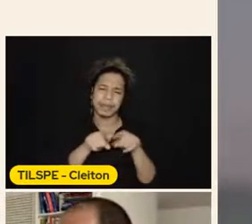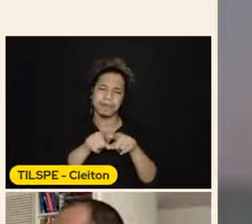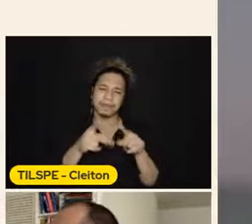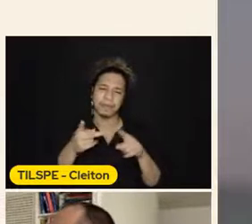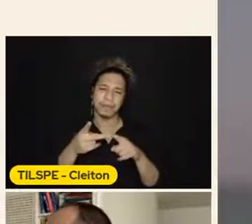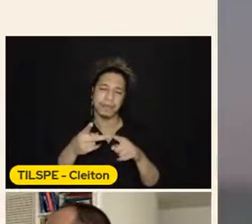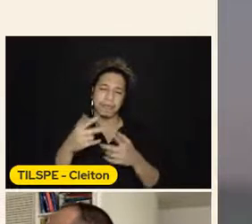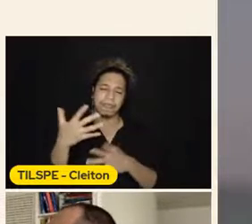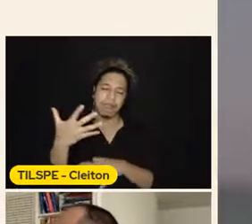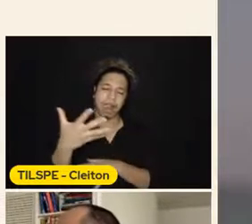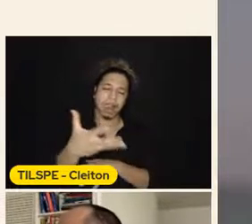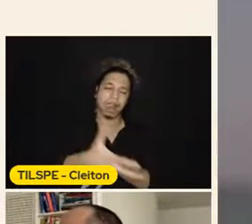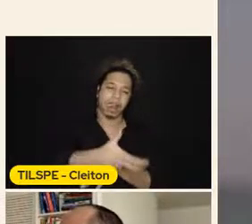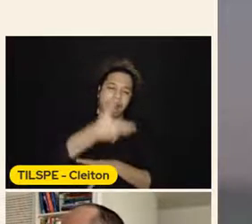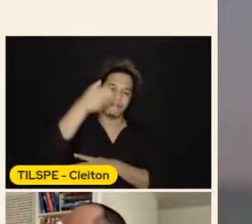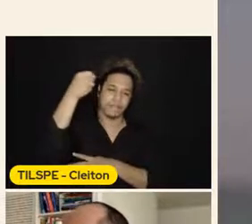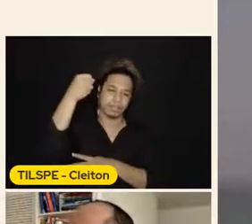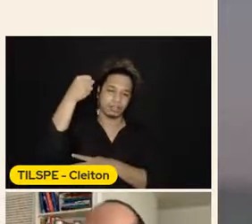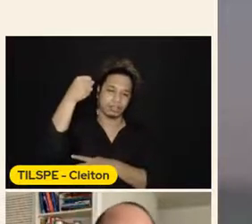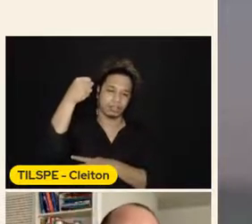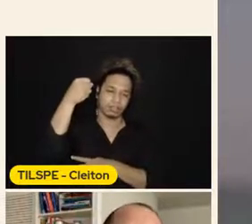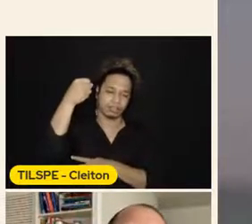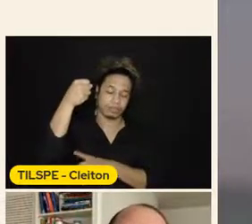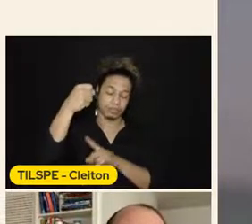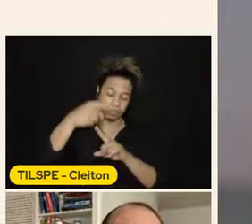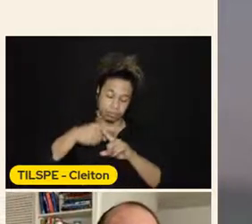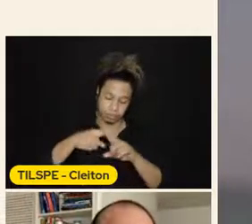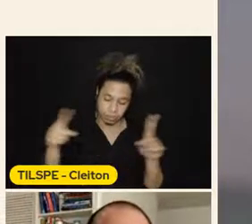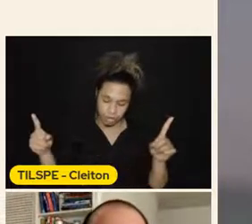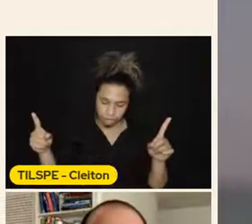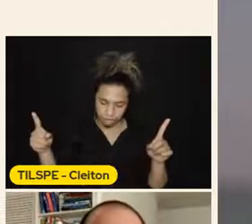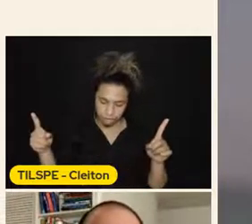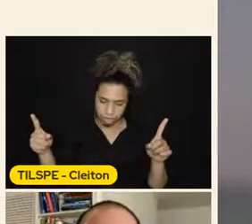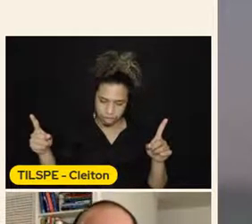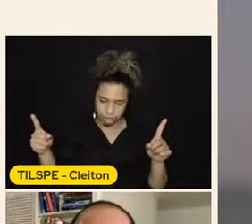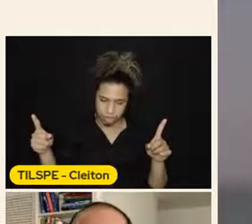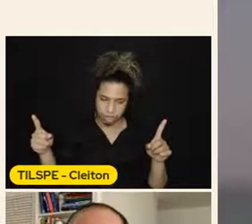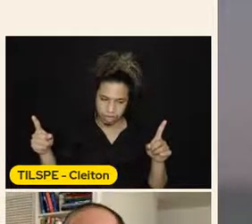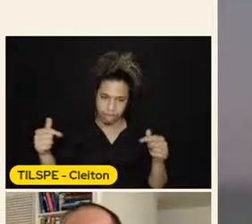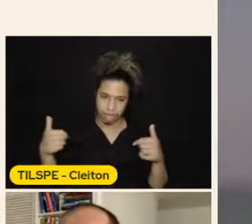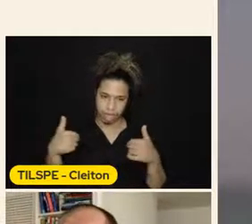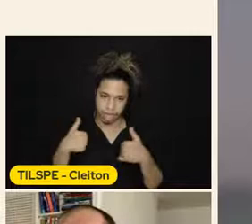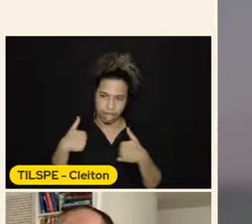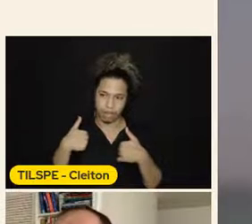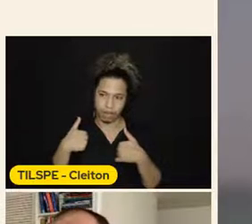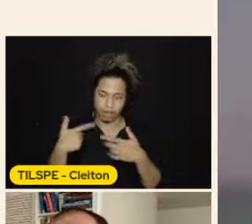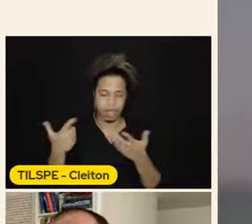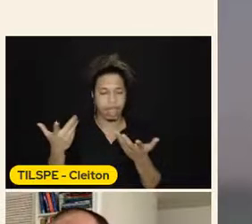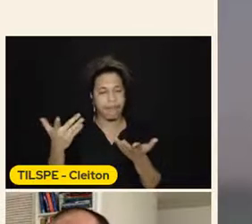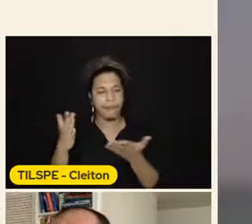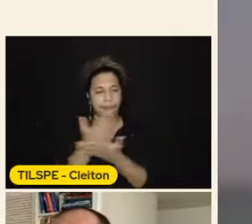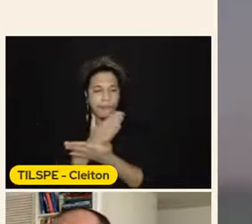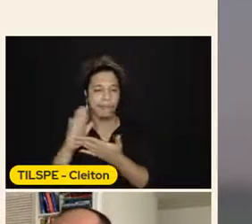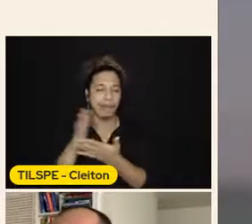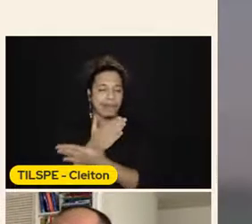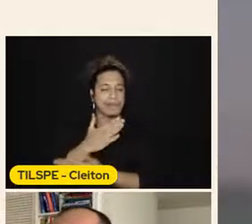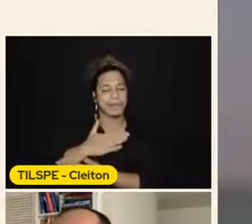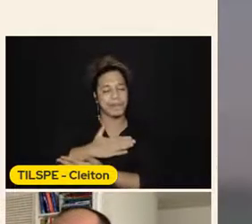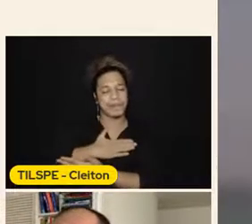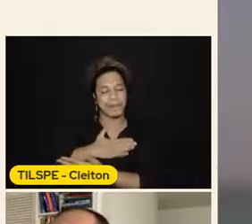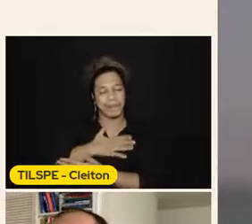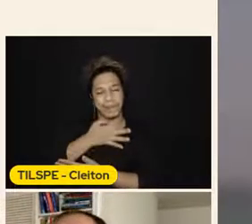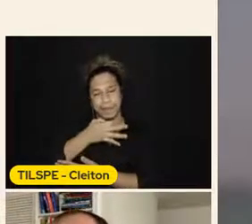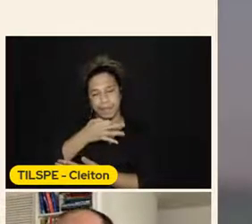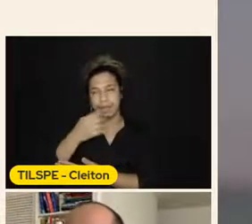harvested the wind. But I added a few of my touches. So think about the context that we talked